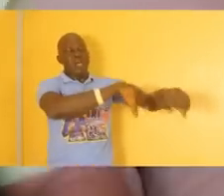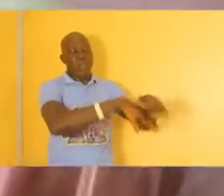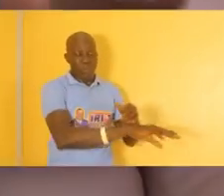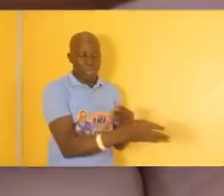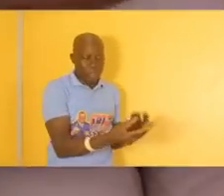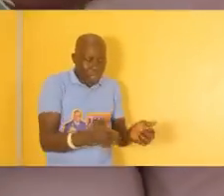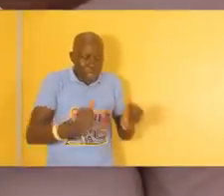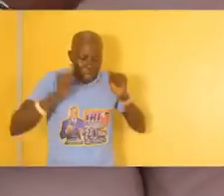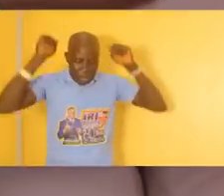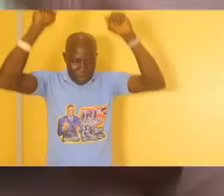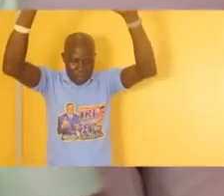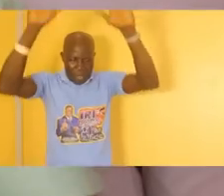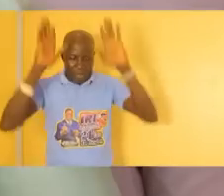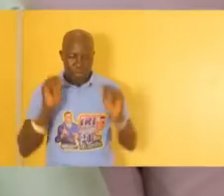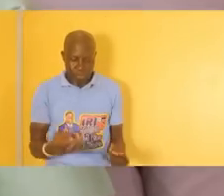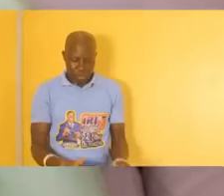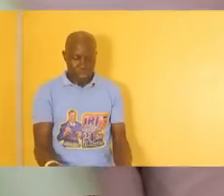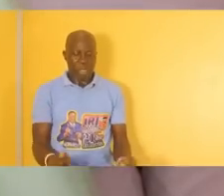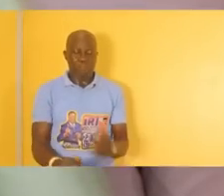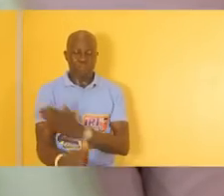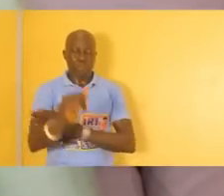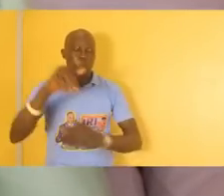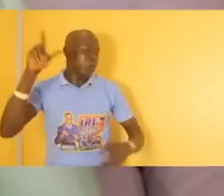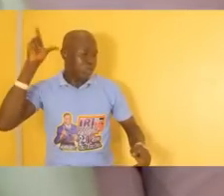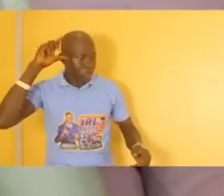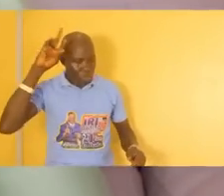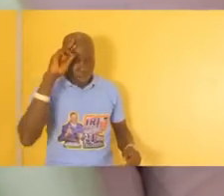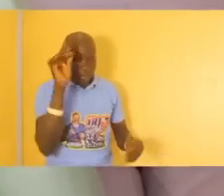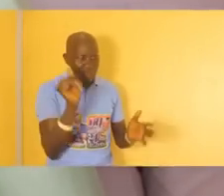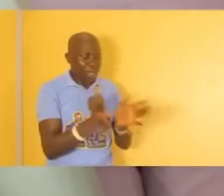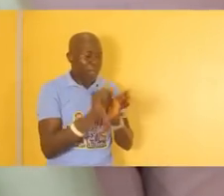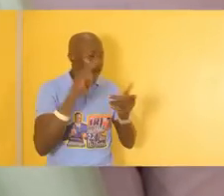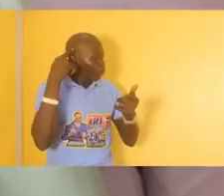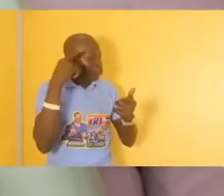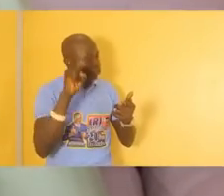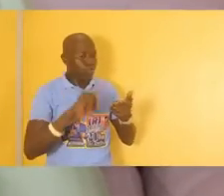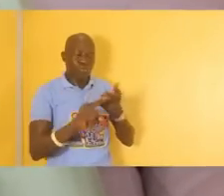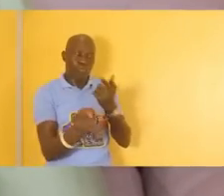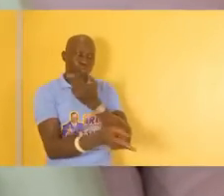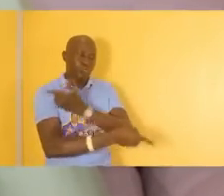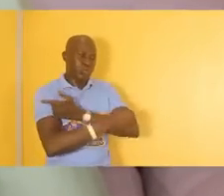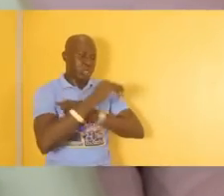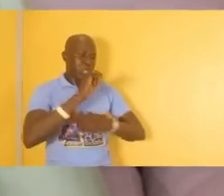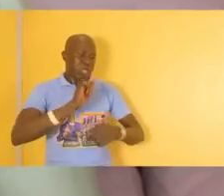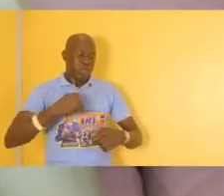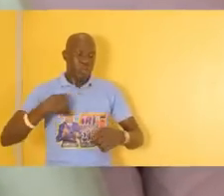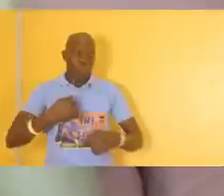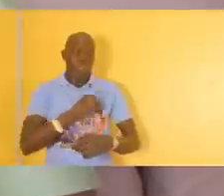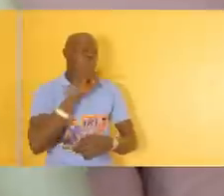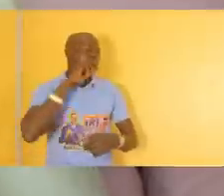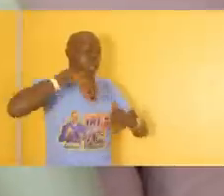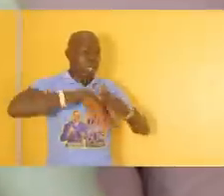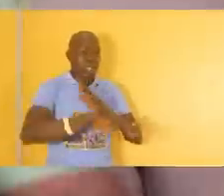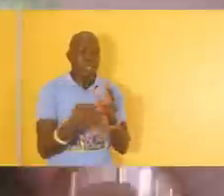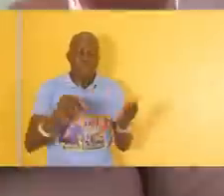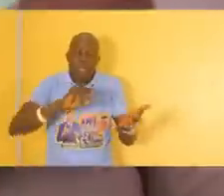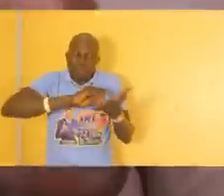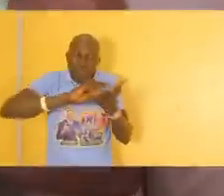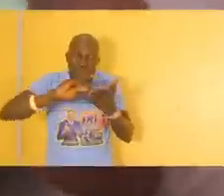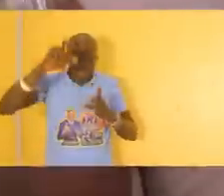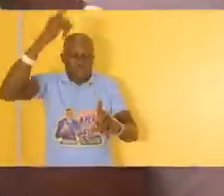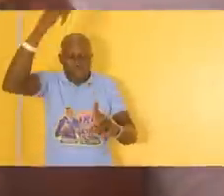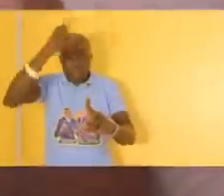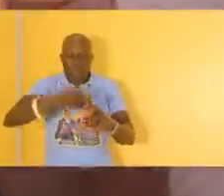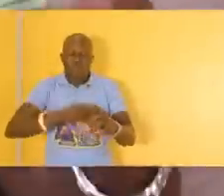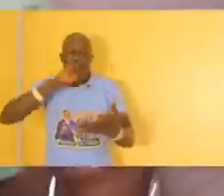this place 7 days. If you can come with it, you will say bye to that battle. So